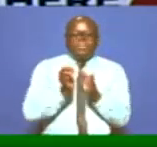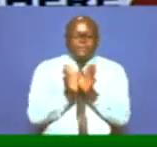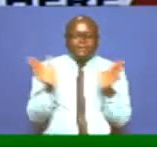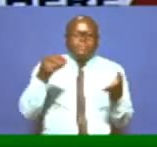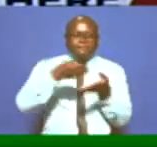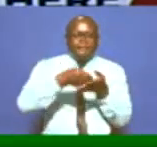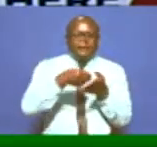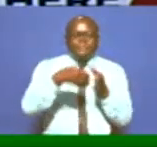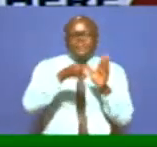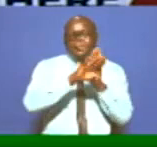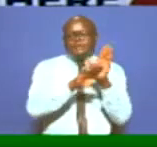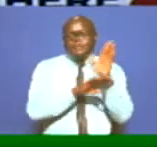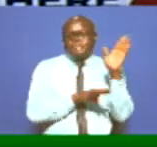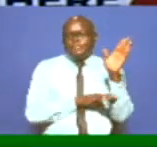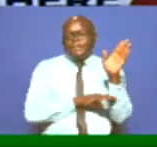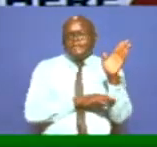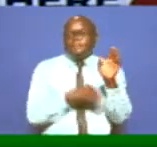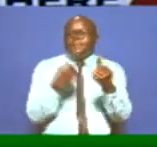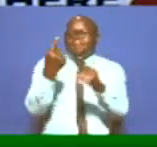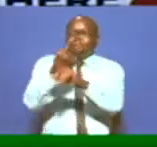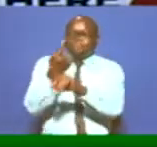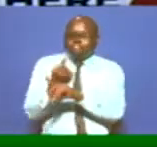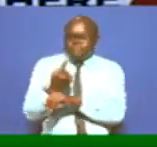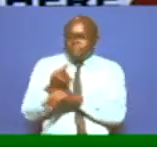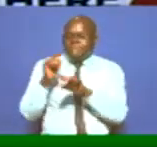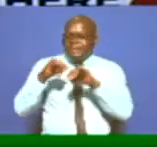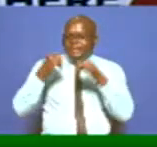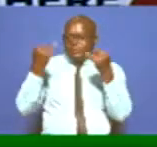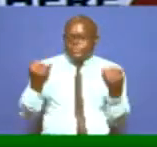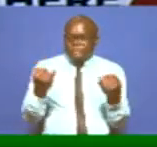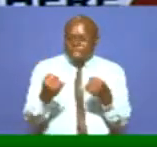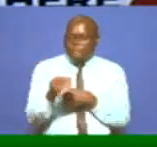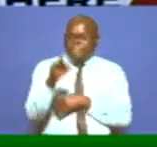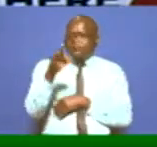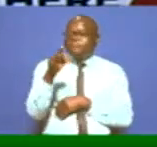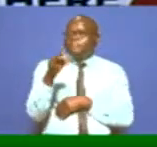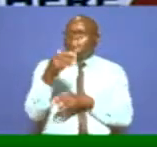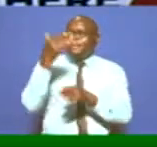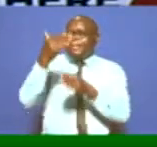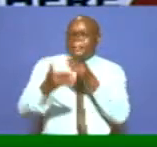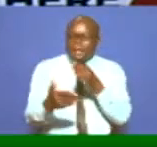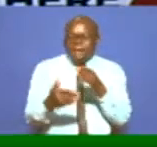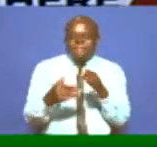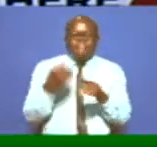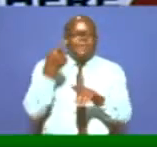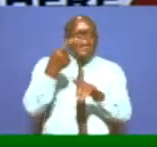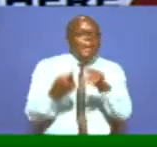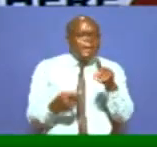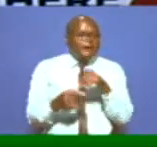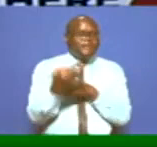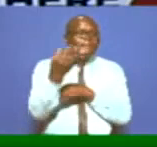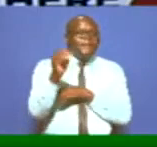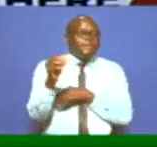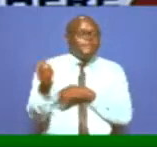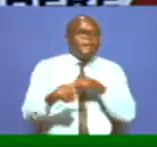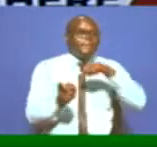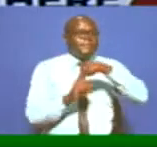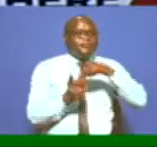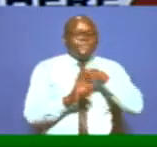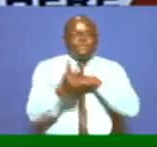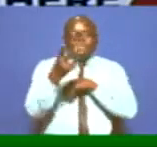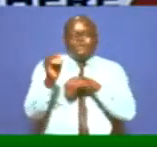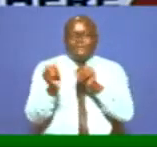statements respective of the following institutions for the year ended 30th June 2018 and certificate